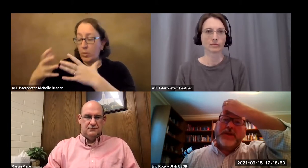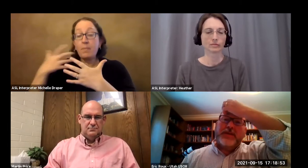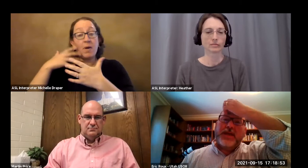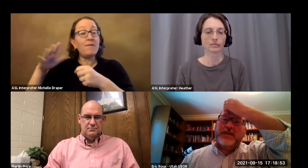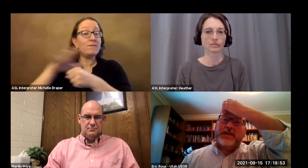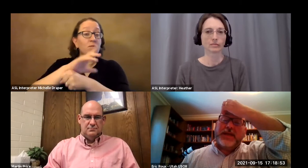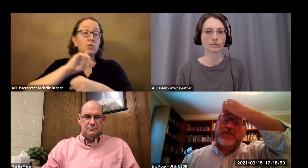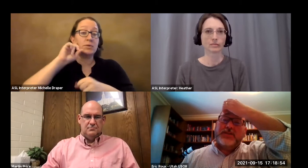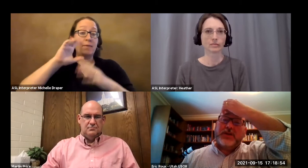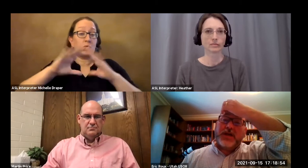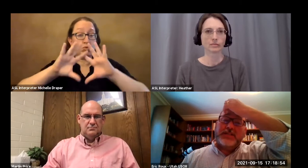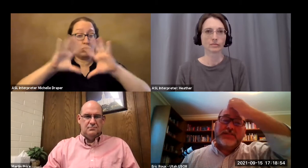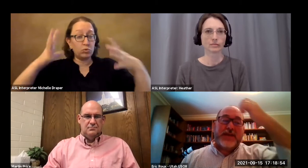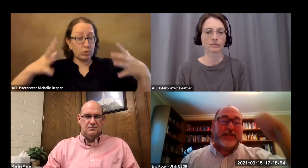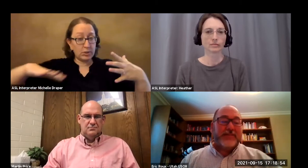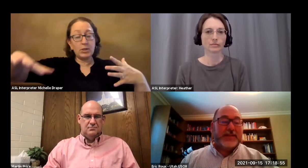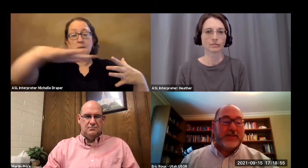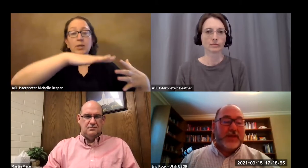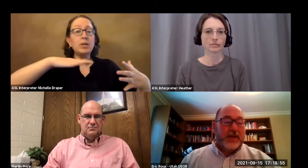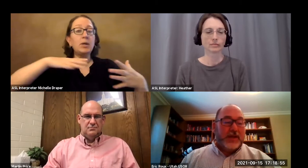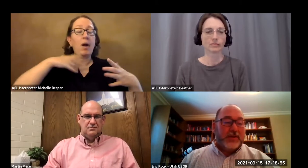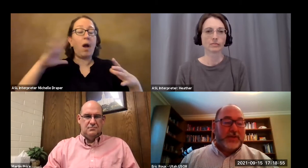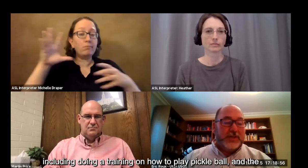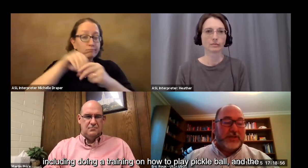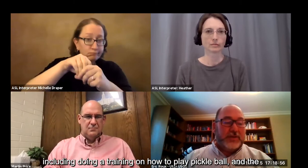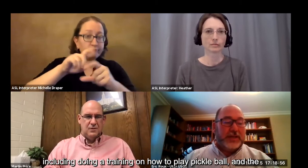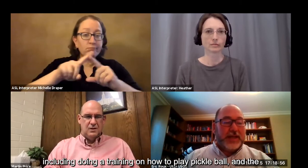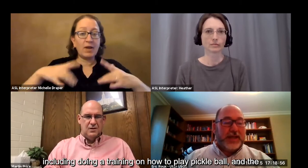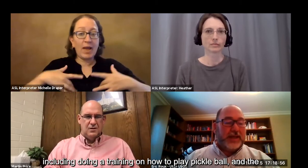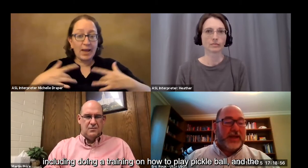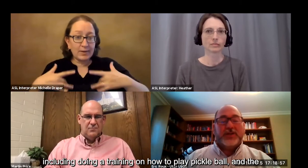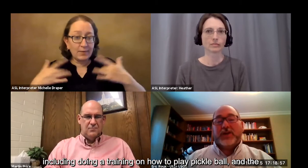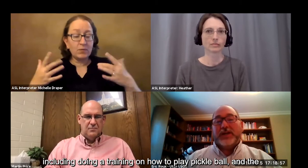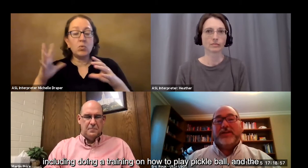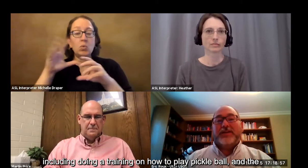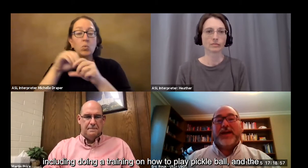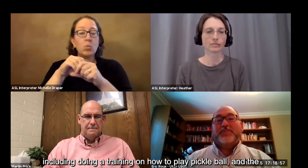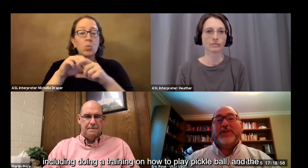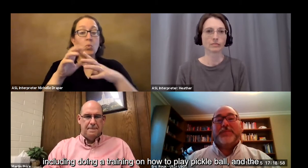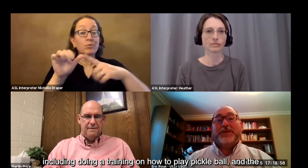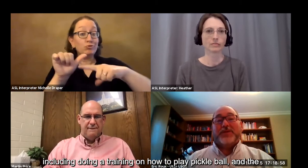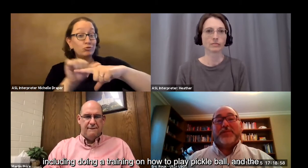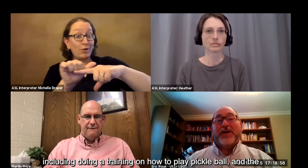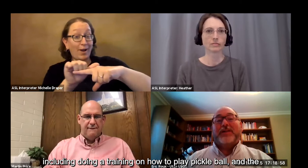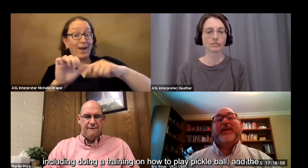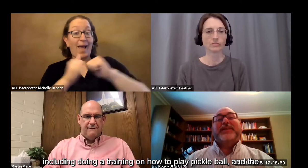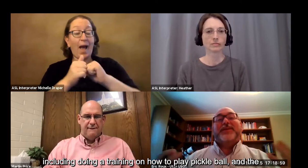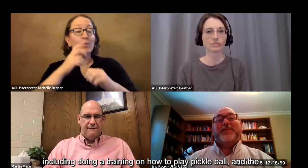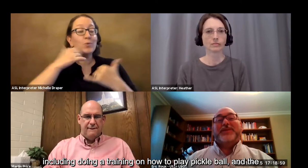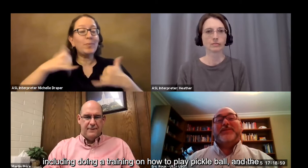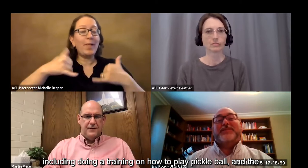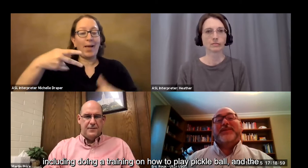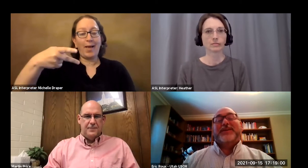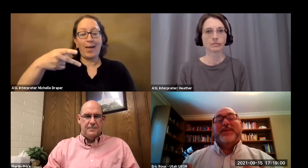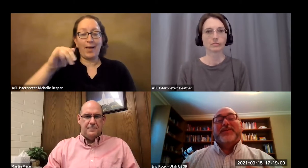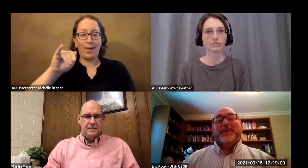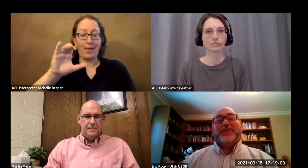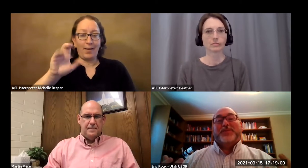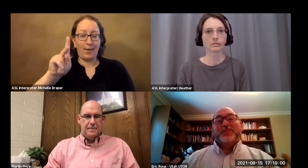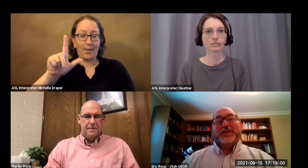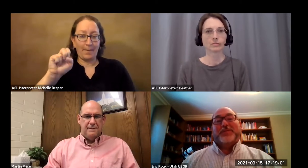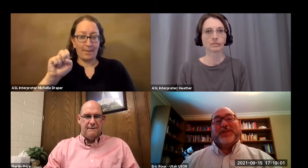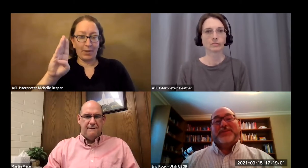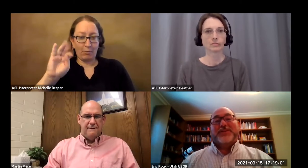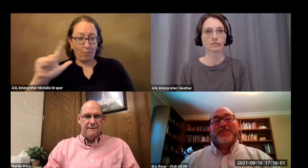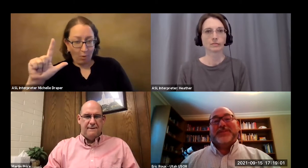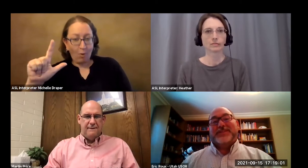to come in and engage in all kinds of activities, including doing a training on how to play pickleball and the equipment so that we can